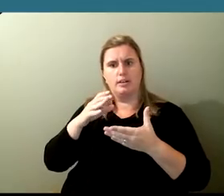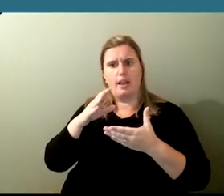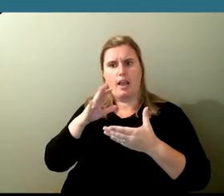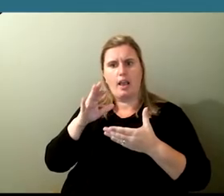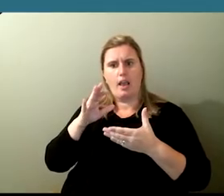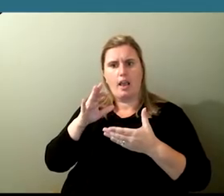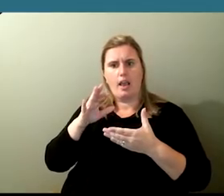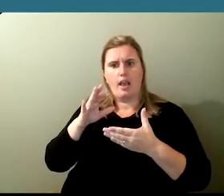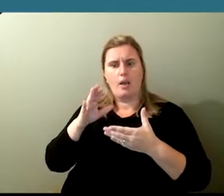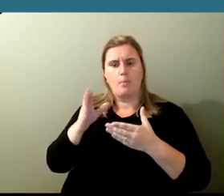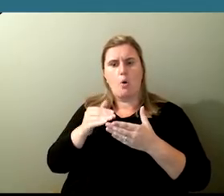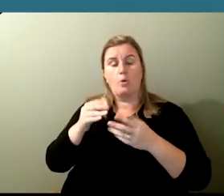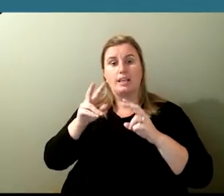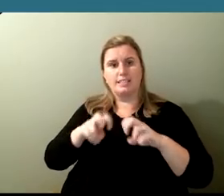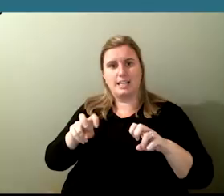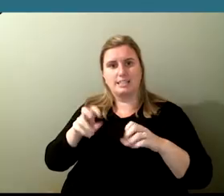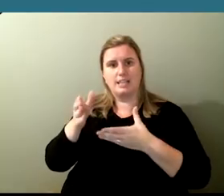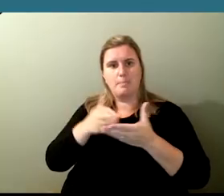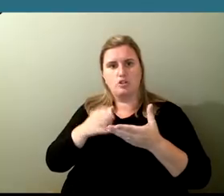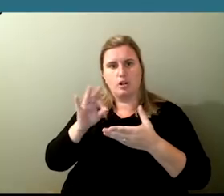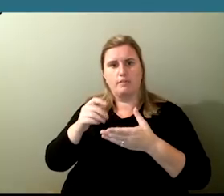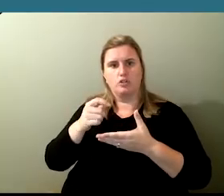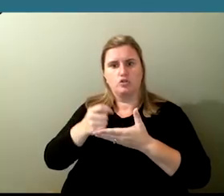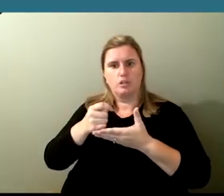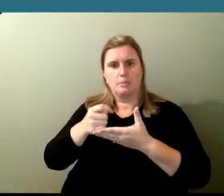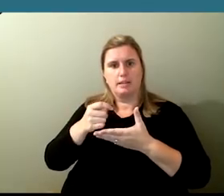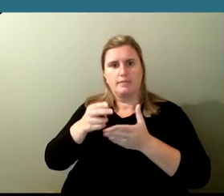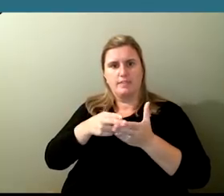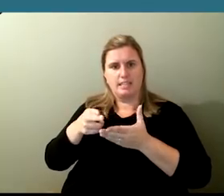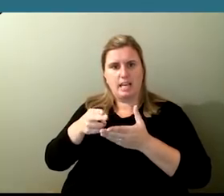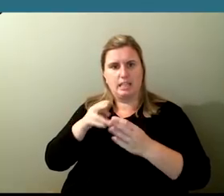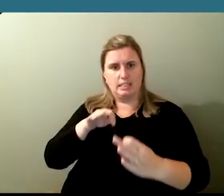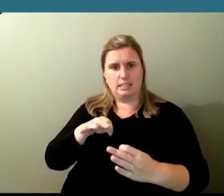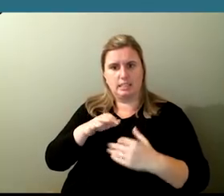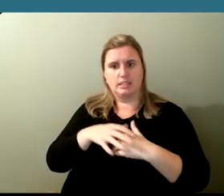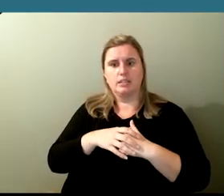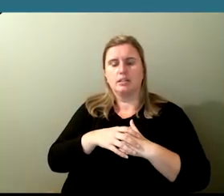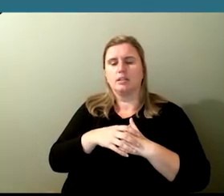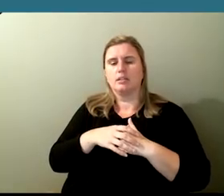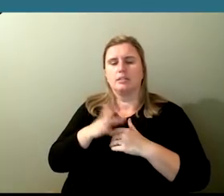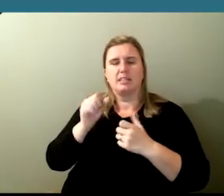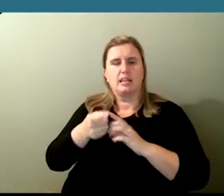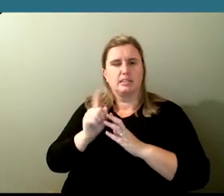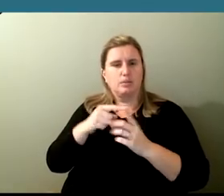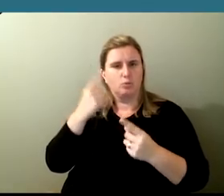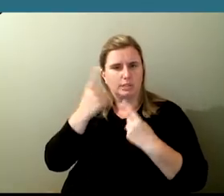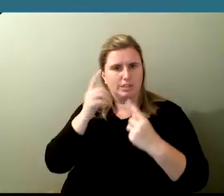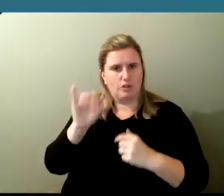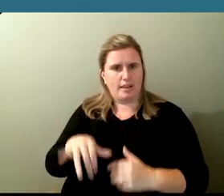the most commonly assessed dimension of treatment fidelity? So please take a second to consider this.